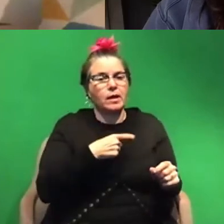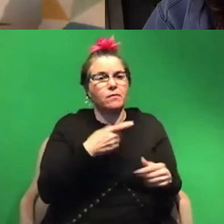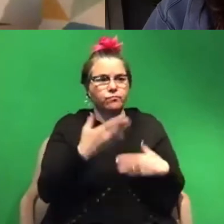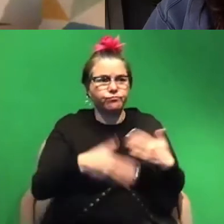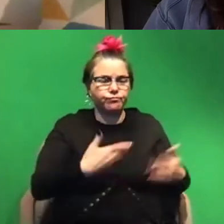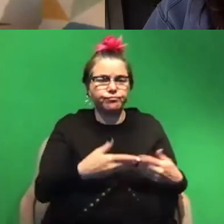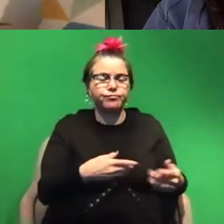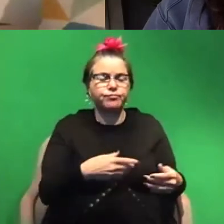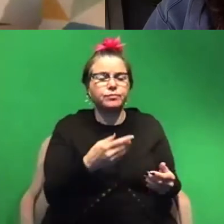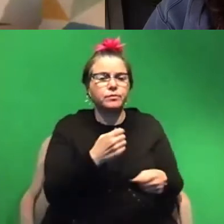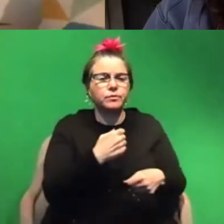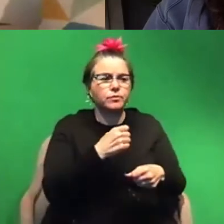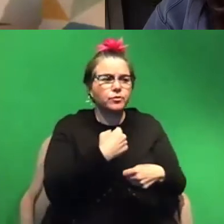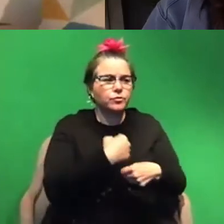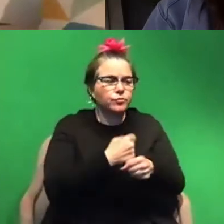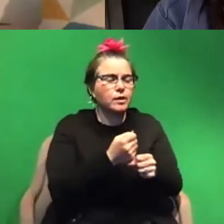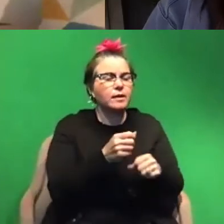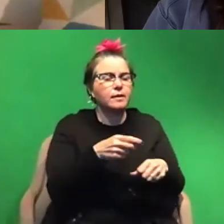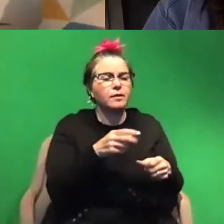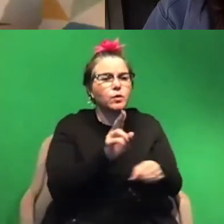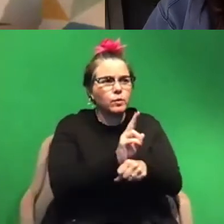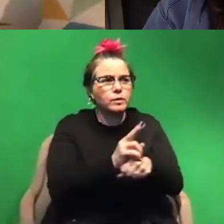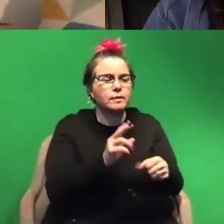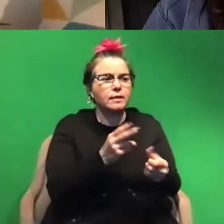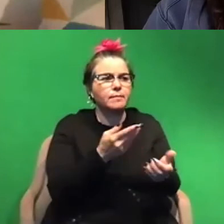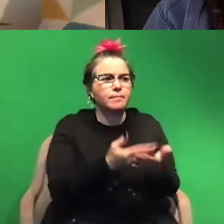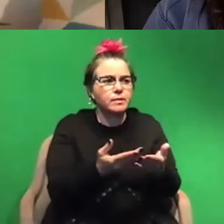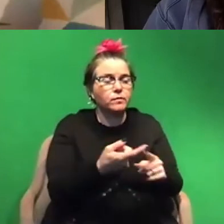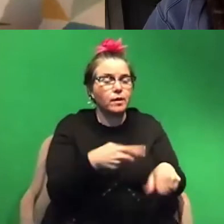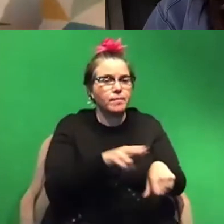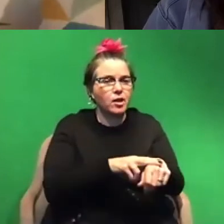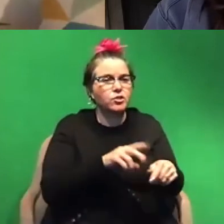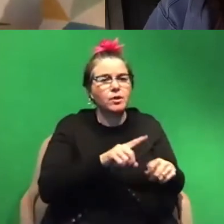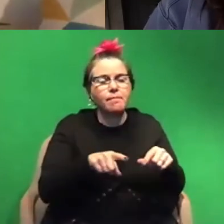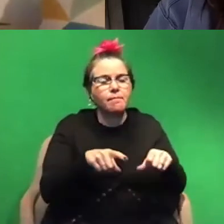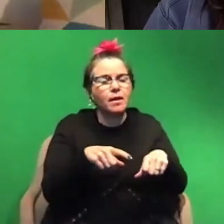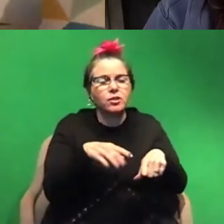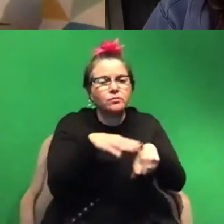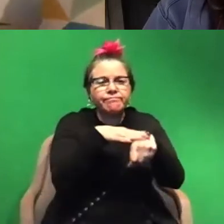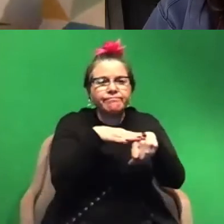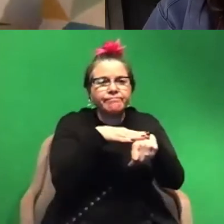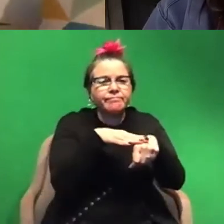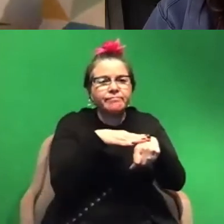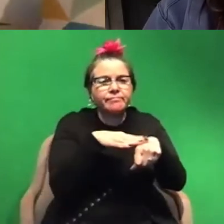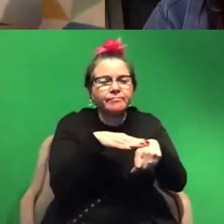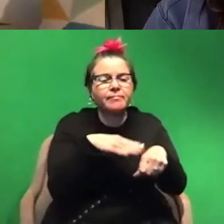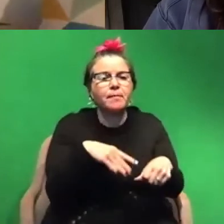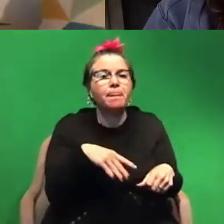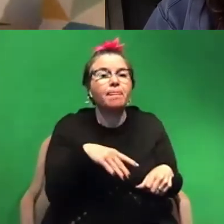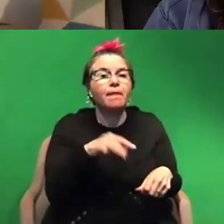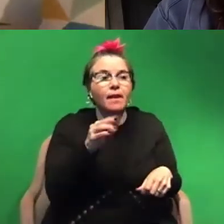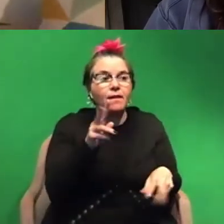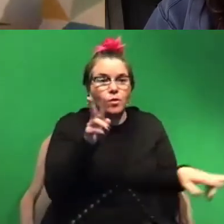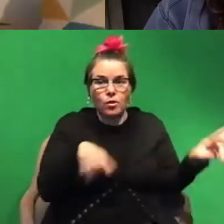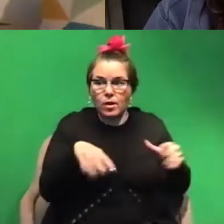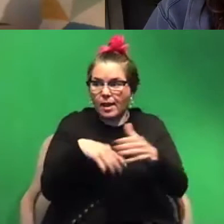materials or using materials from nature, but I think we've only scratched the edge. And so if we just look outside